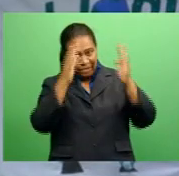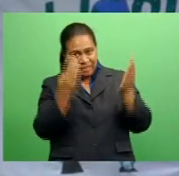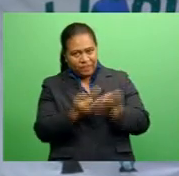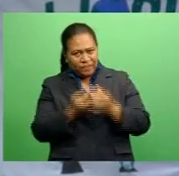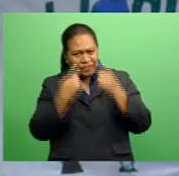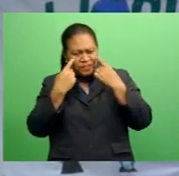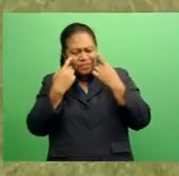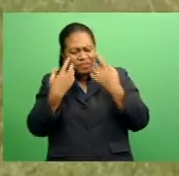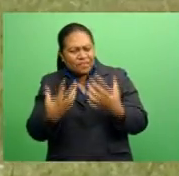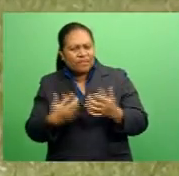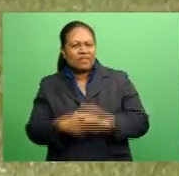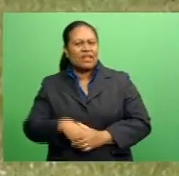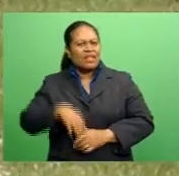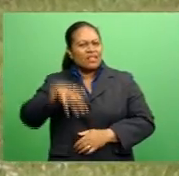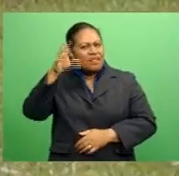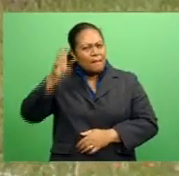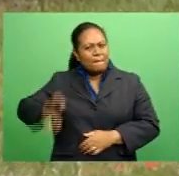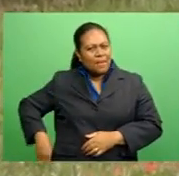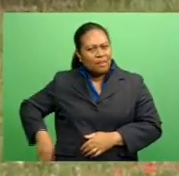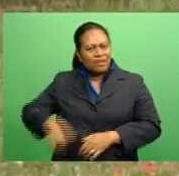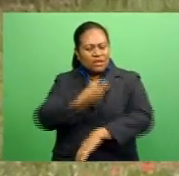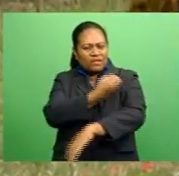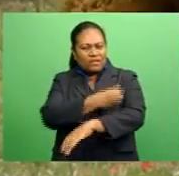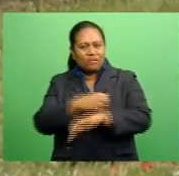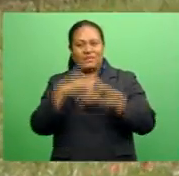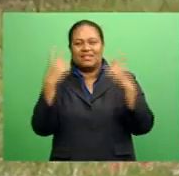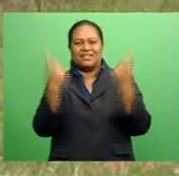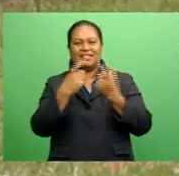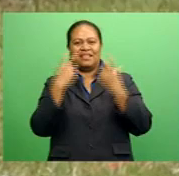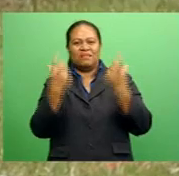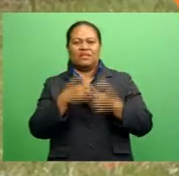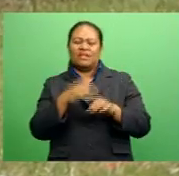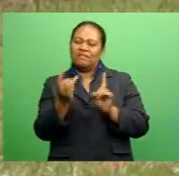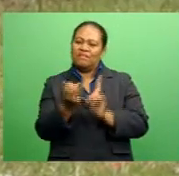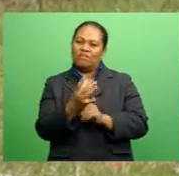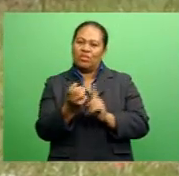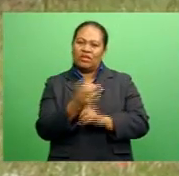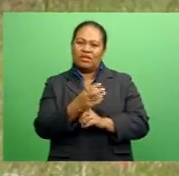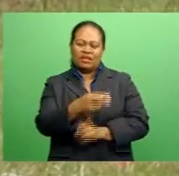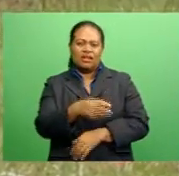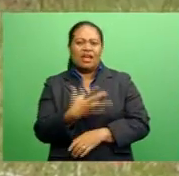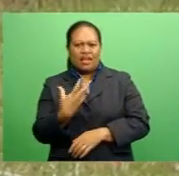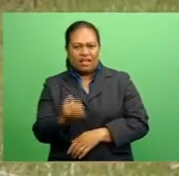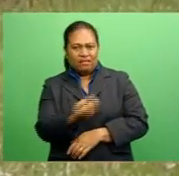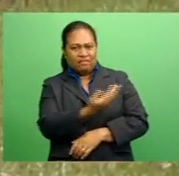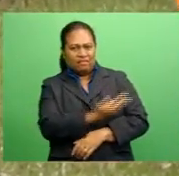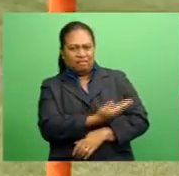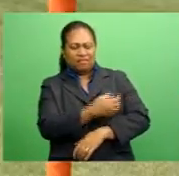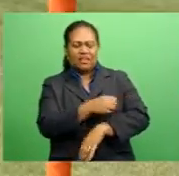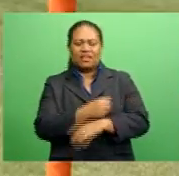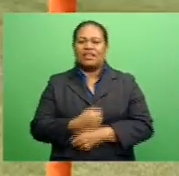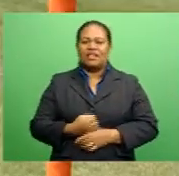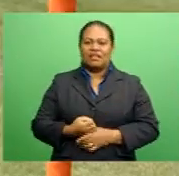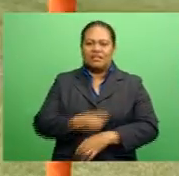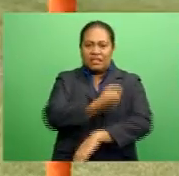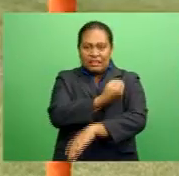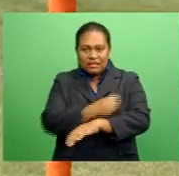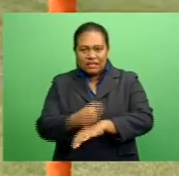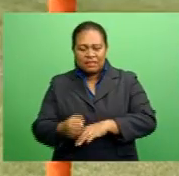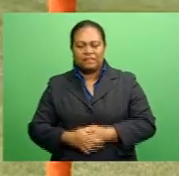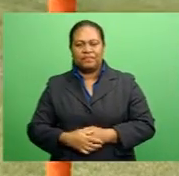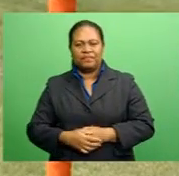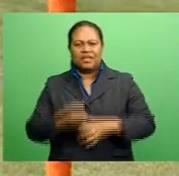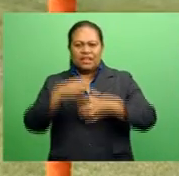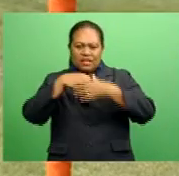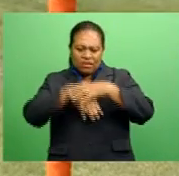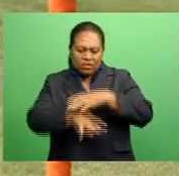an insignificant member of the ocean is being celebrated for the important role it plays in the marine ecosystem. Seagrass is